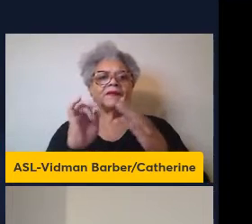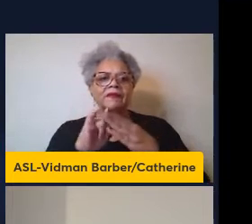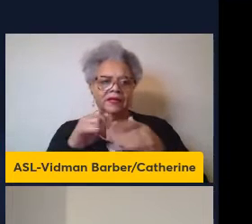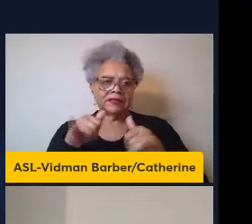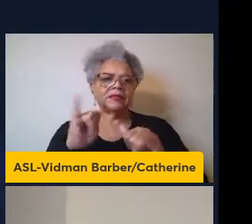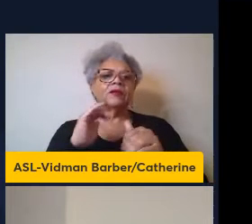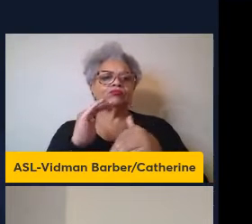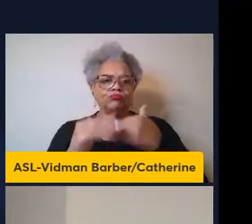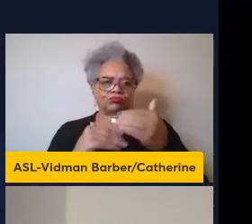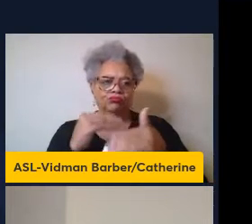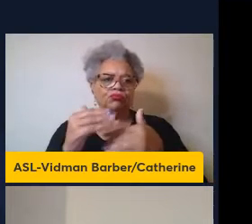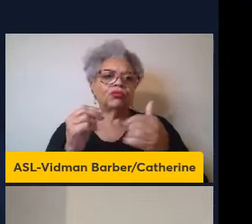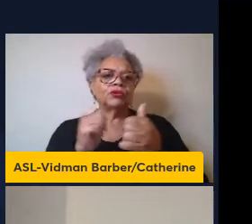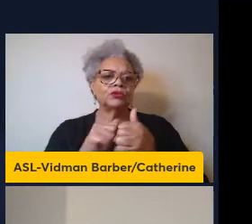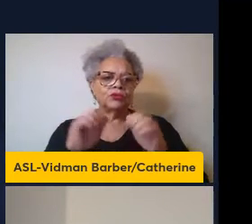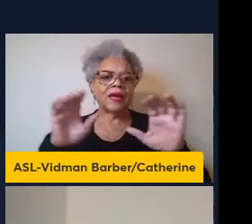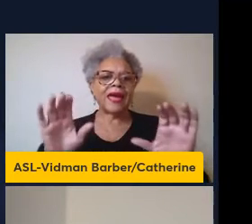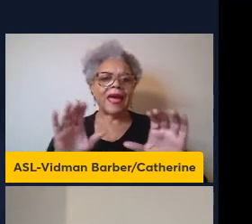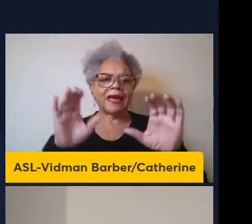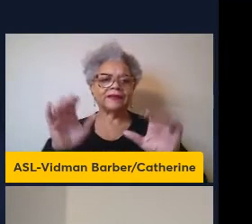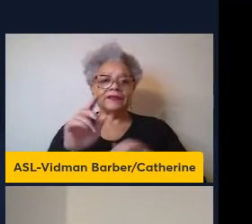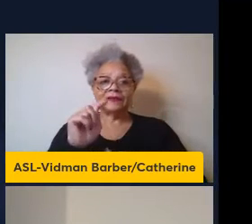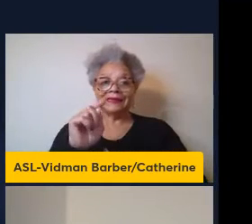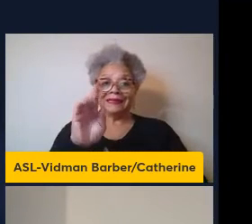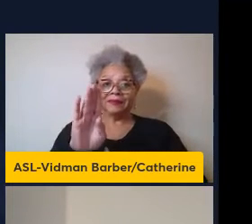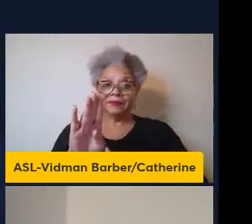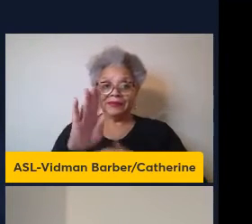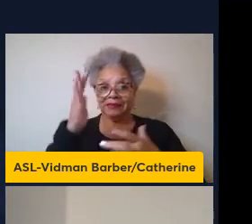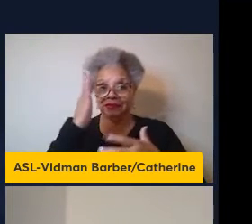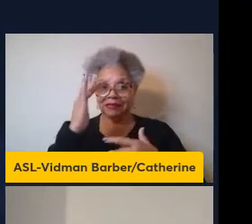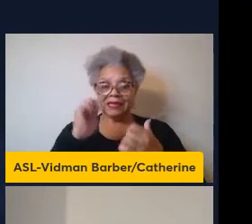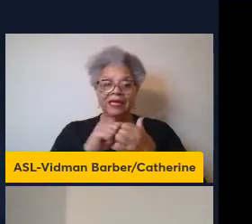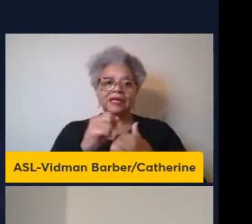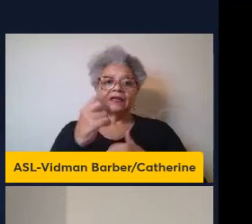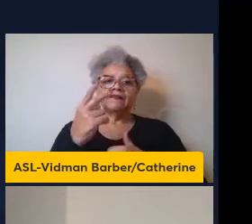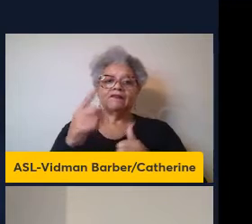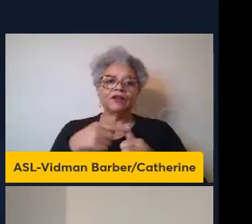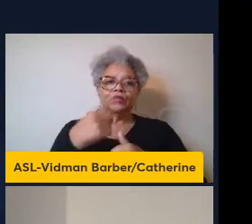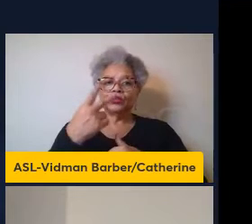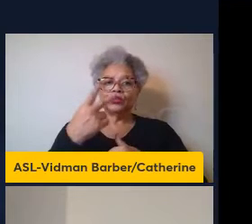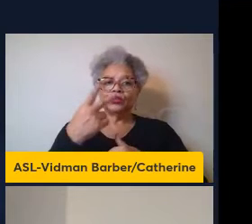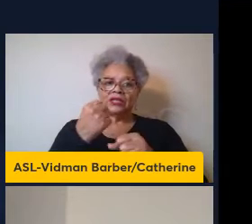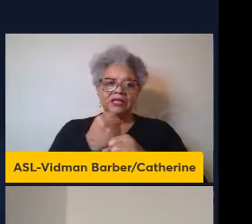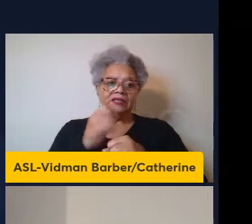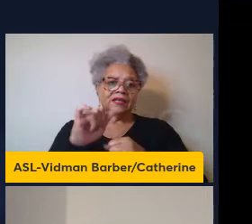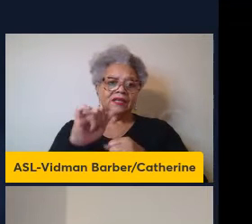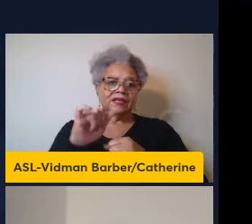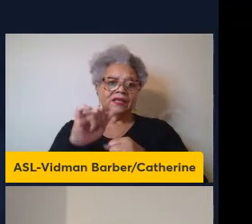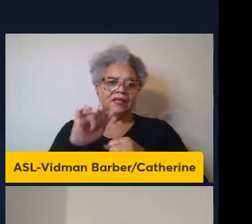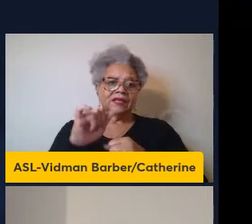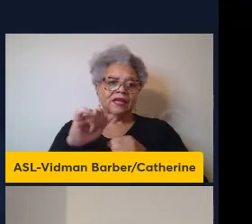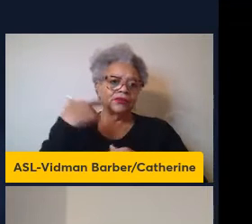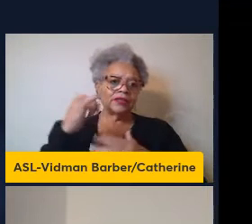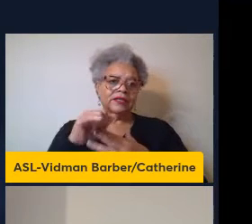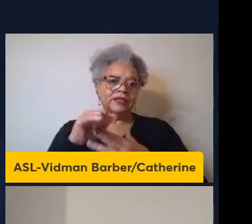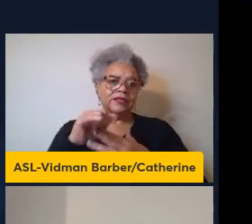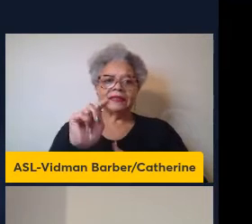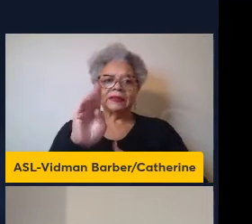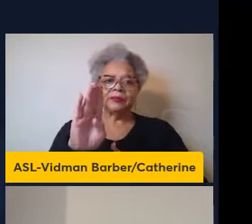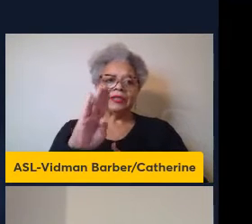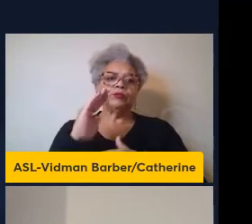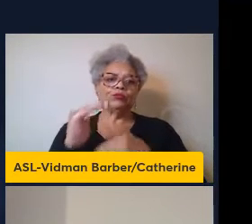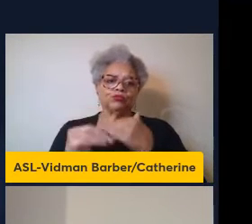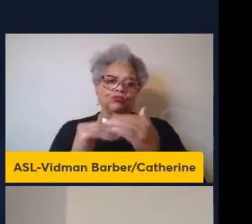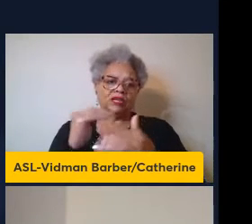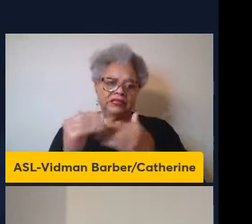progress to active TB disease. And really, within the first two years is the highest risk of TB progression.